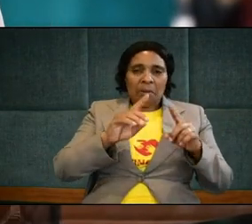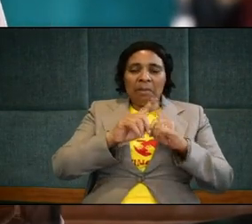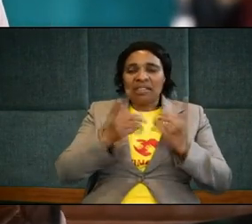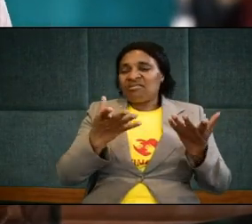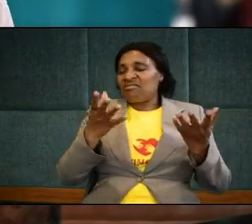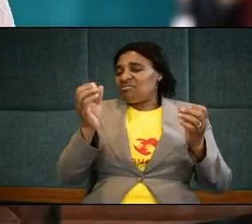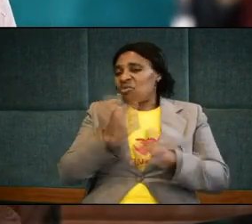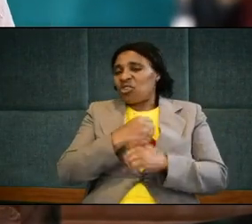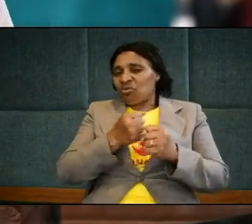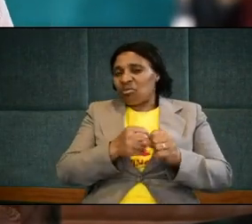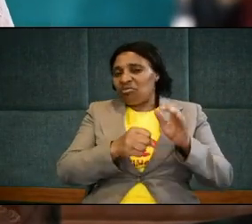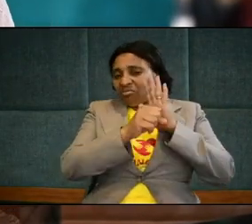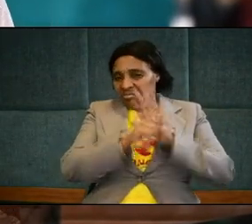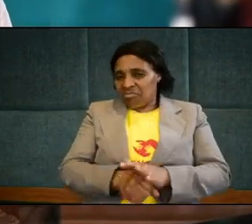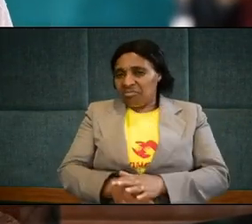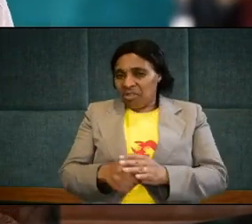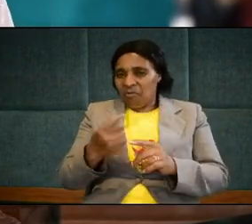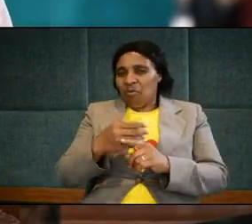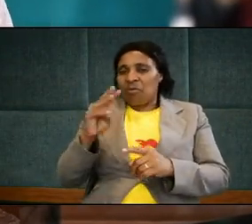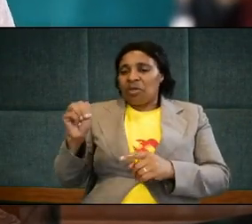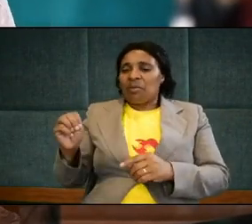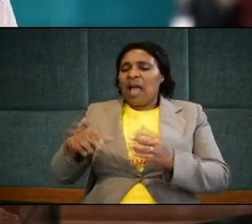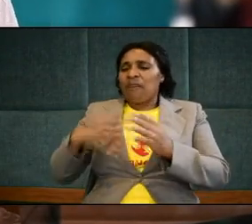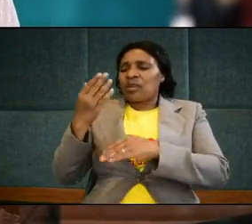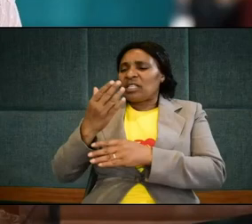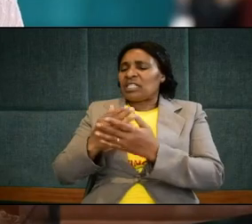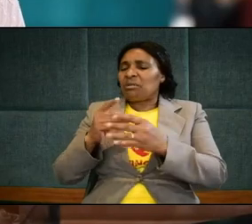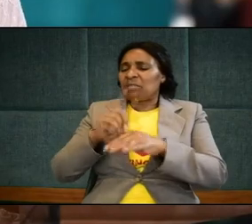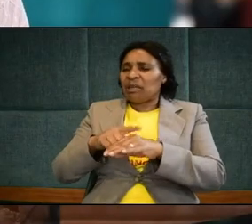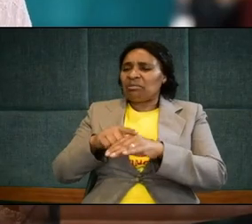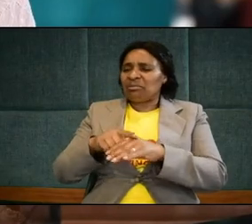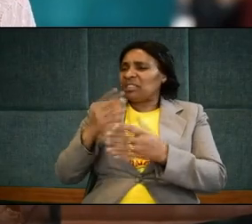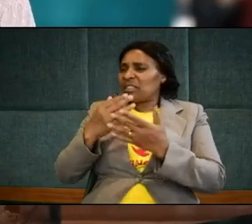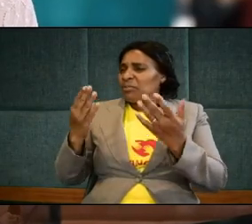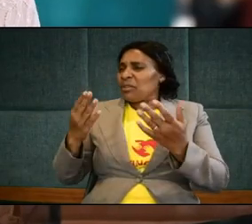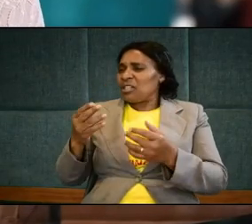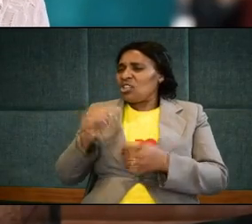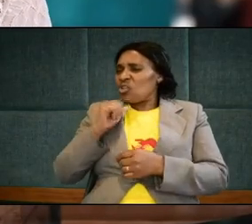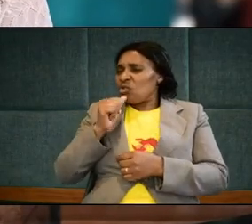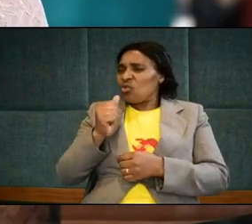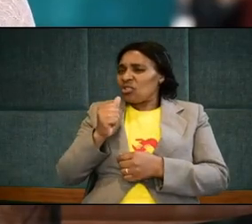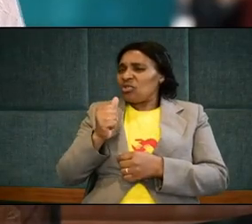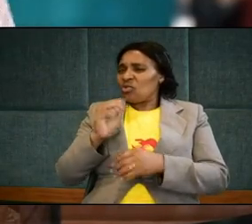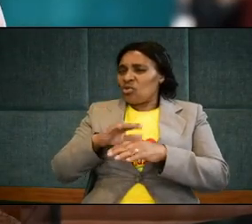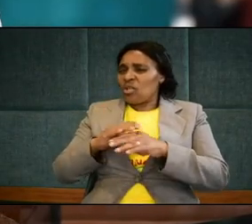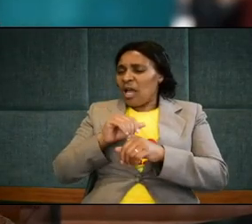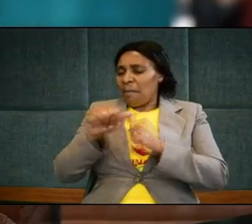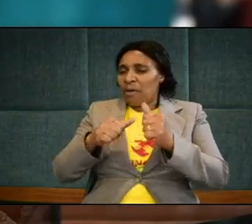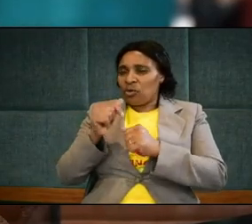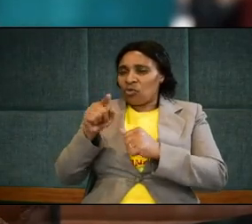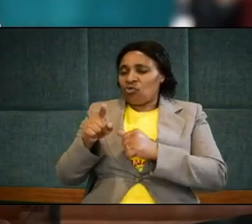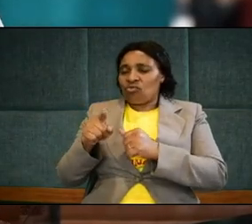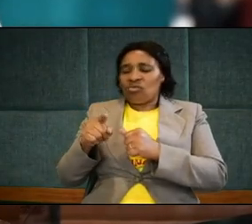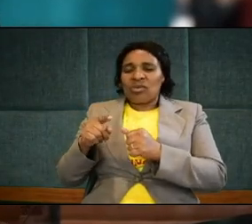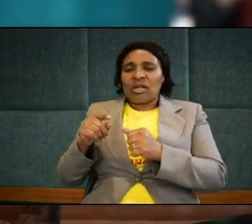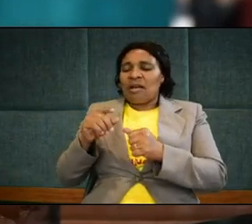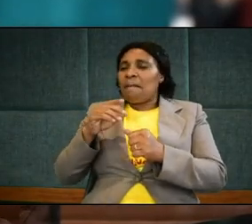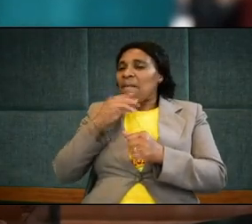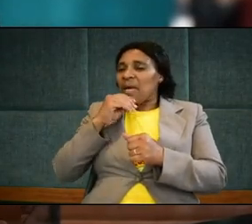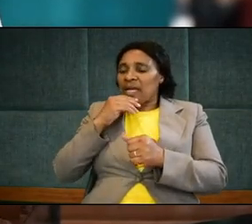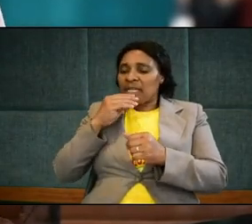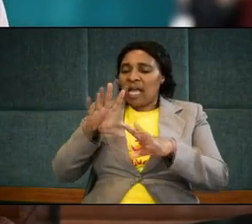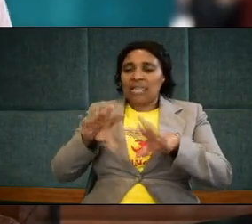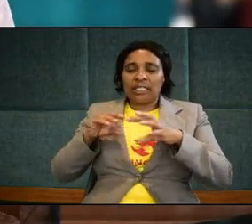off Ramos away from him. And after some time, he told him, "There's something unusual about you," the man finally acknowledged. After